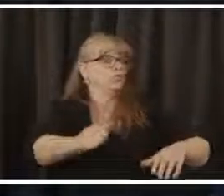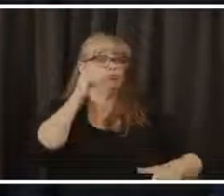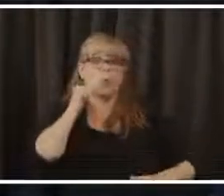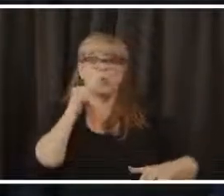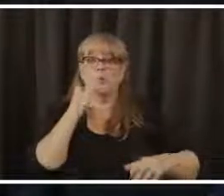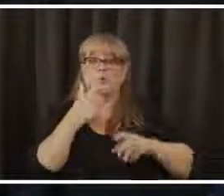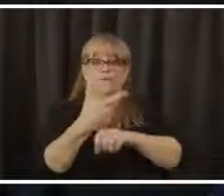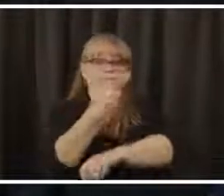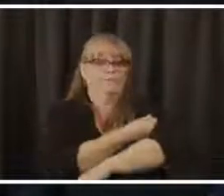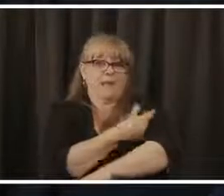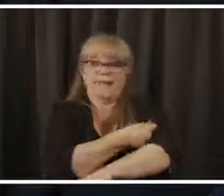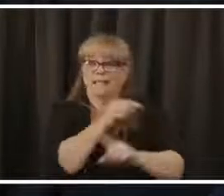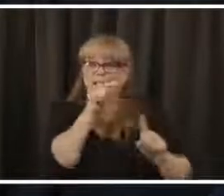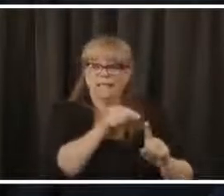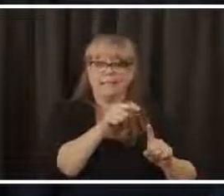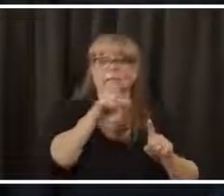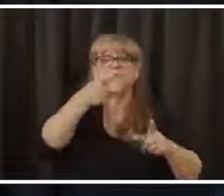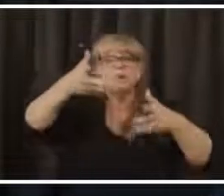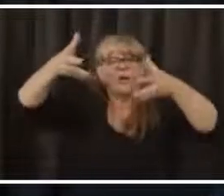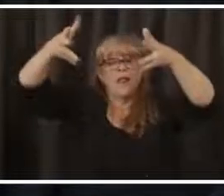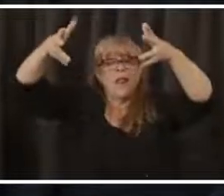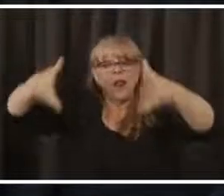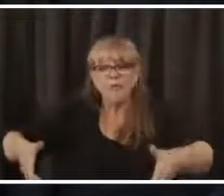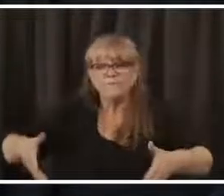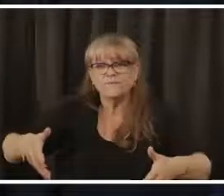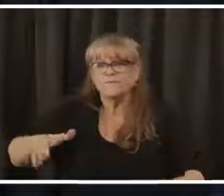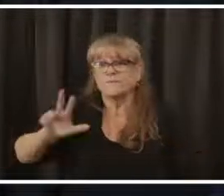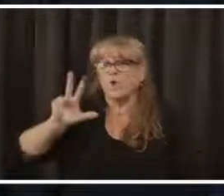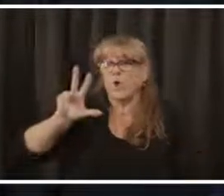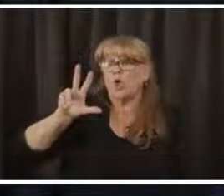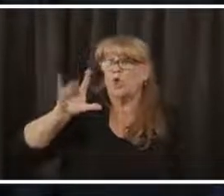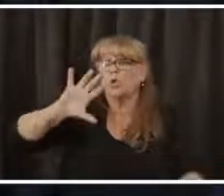the 30, 35% of the population